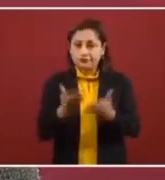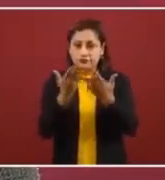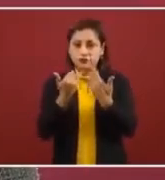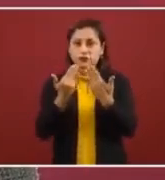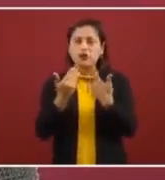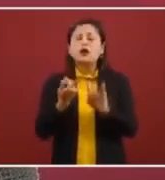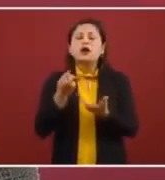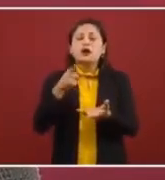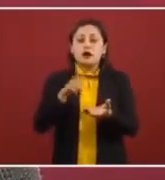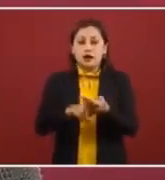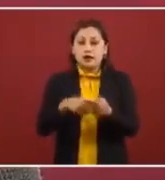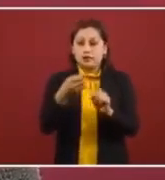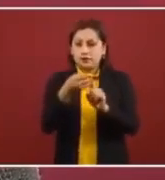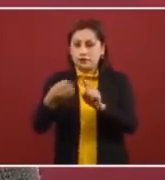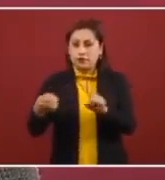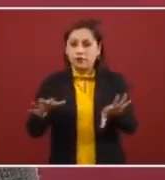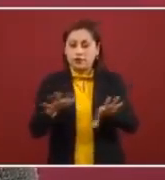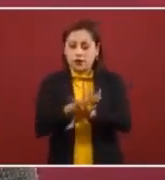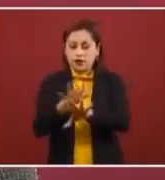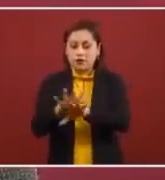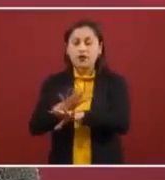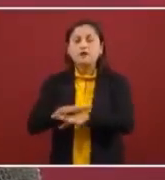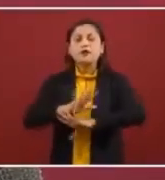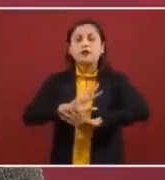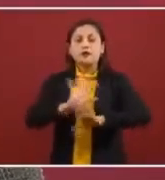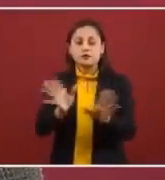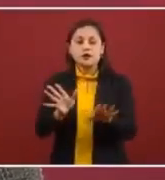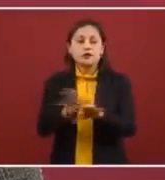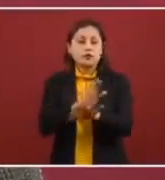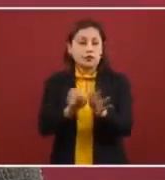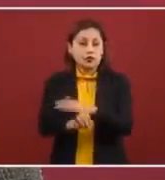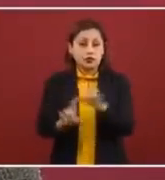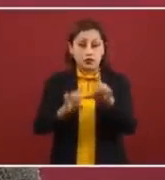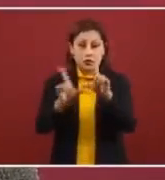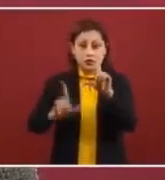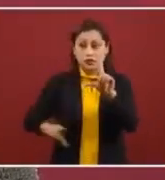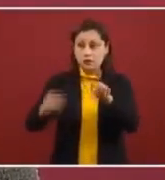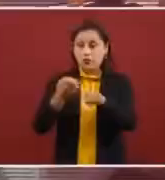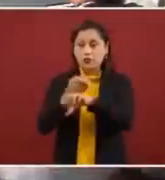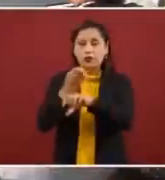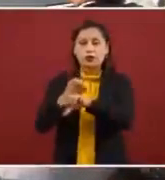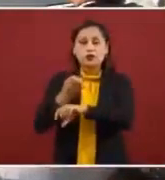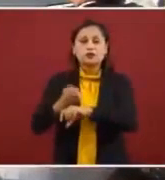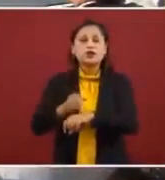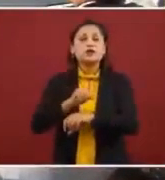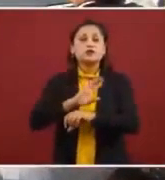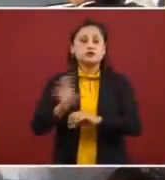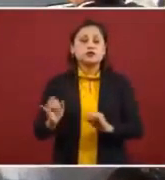resources or means the most impoverished. Y desde luego en las tres instituciones.